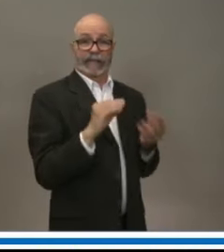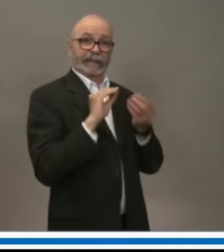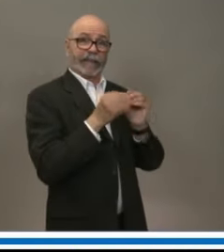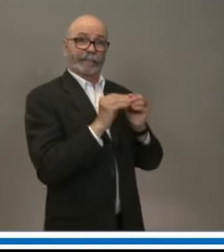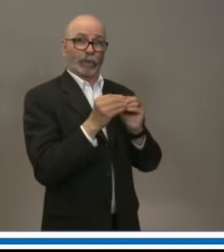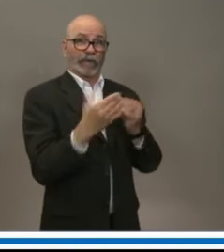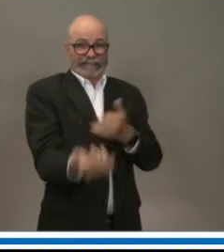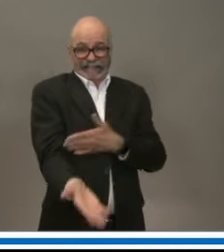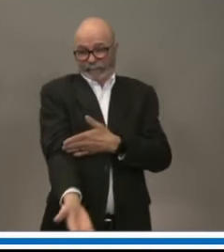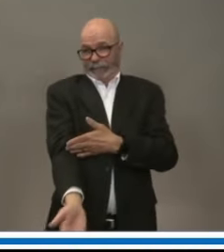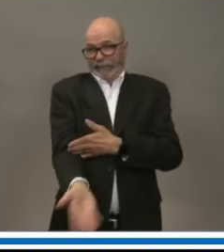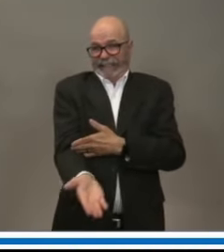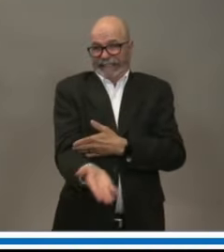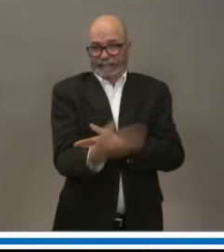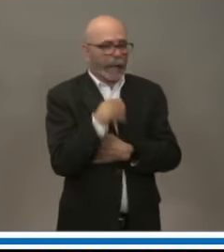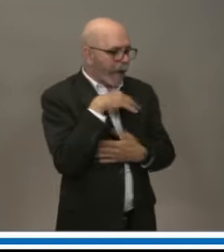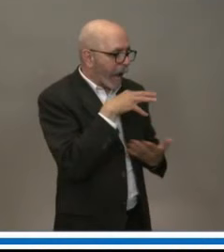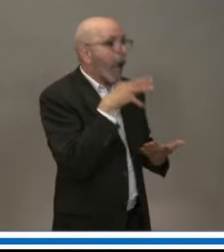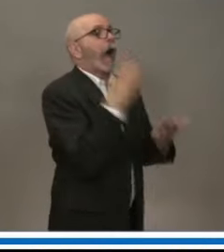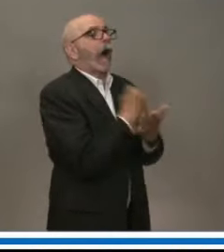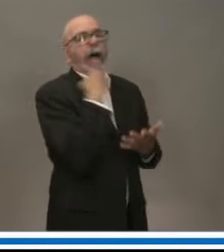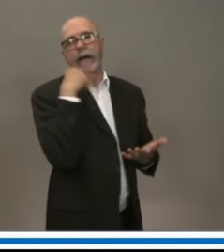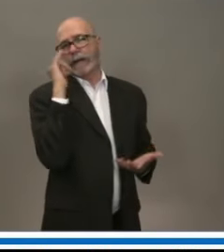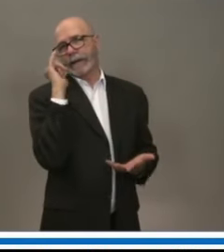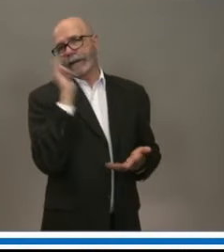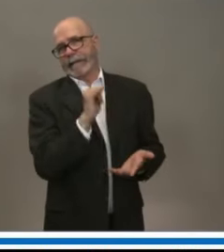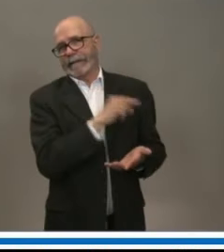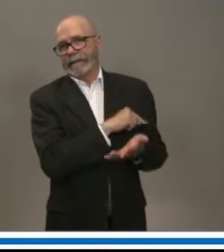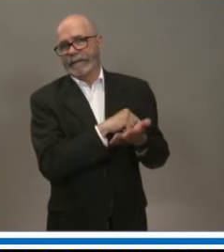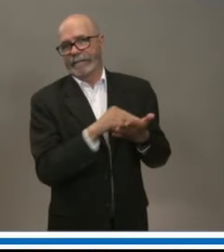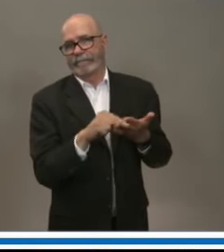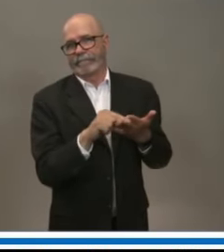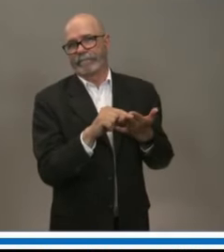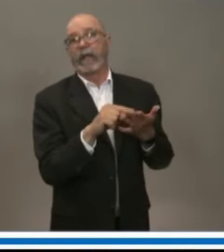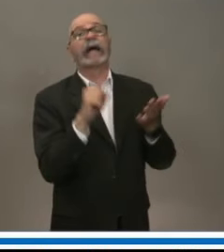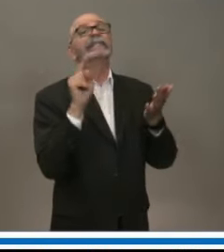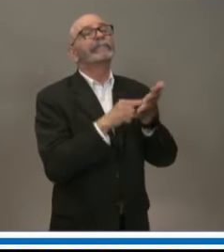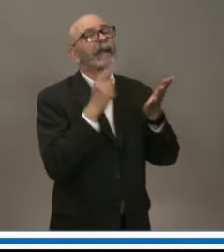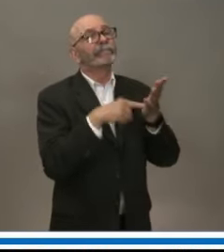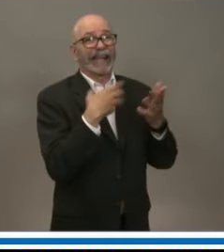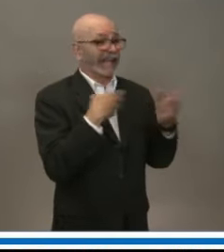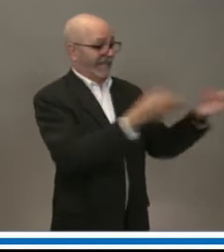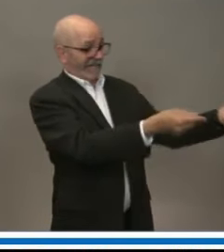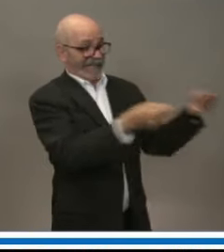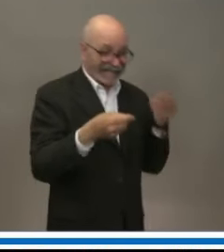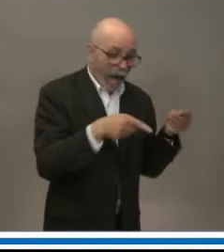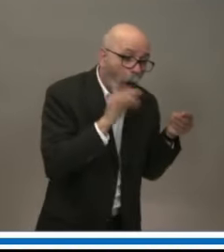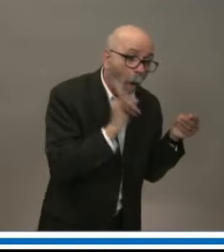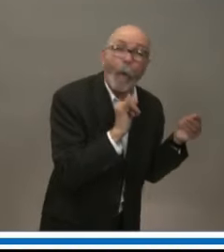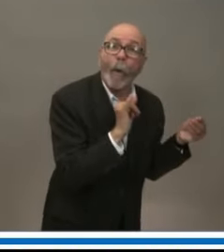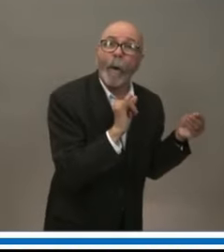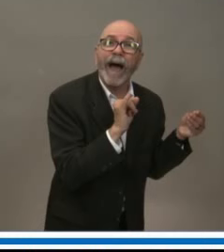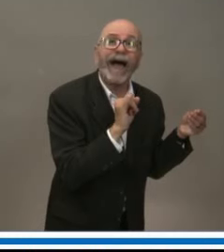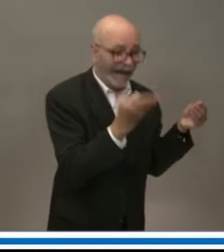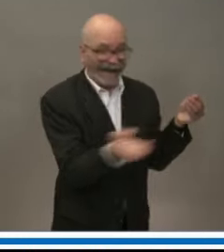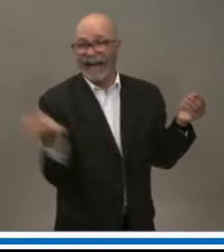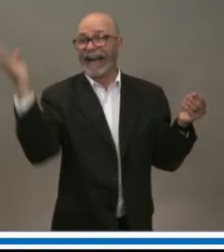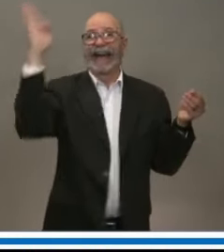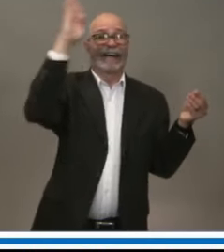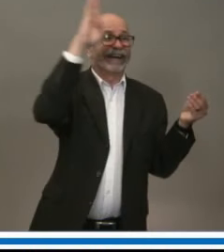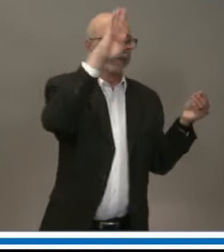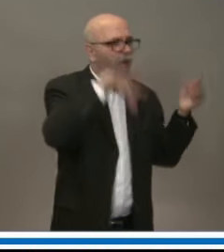day. And things do progress throughout the day, but with the numbers, we will stick with the numbers that we get and report first thing